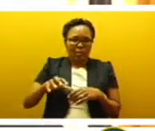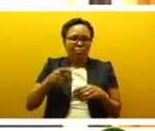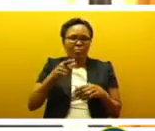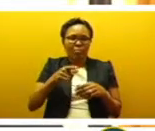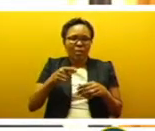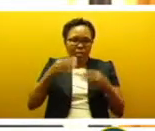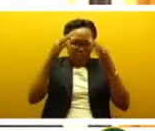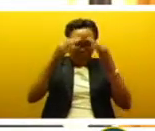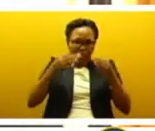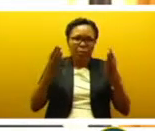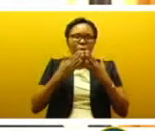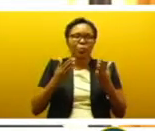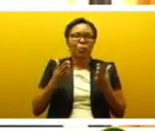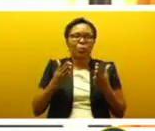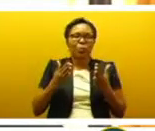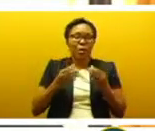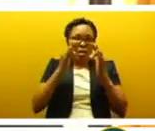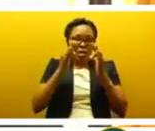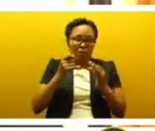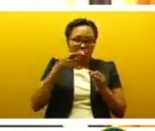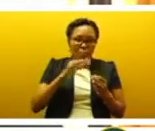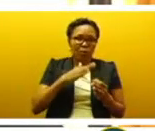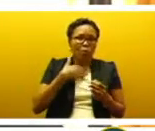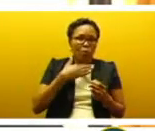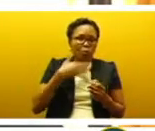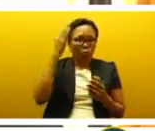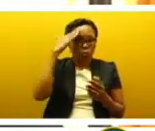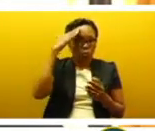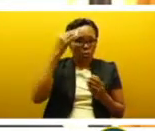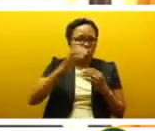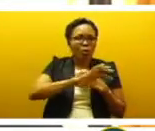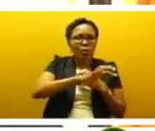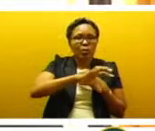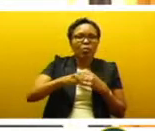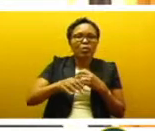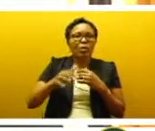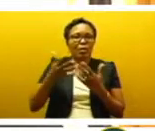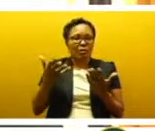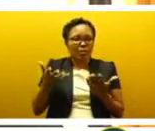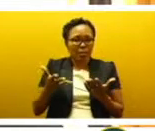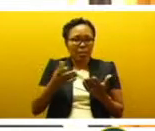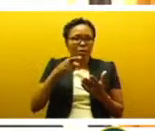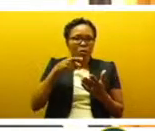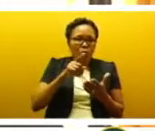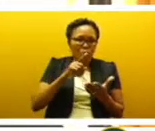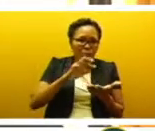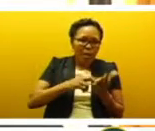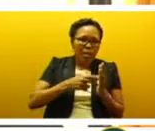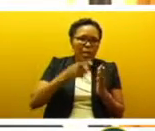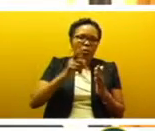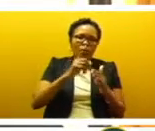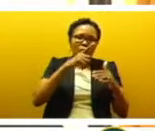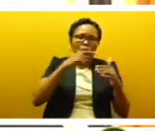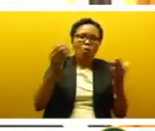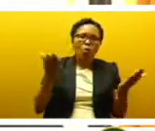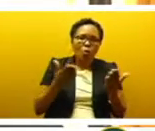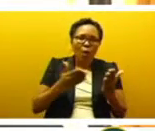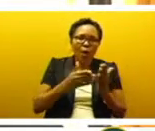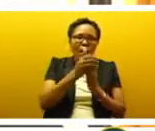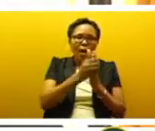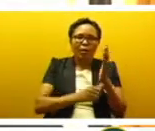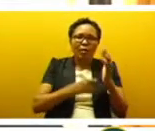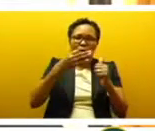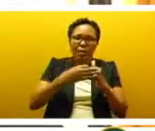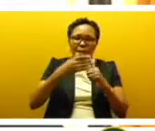determinable. And if you want to determine these constituencies, you therefore go to Article 89 of